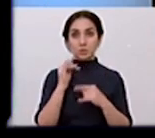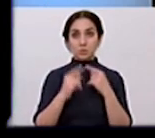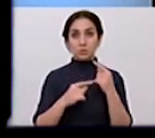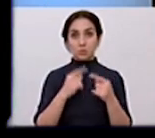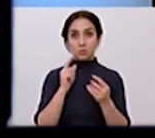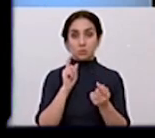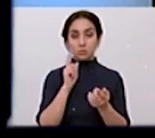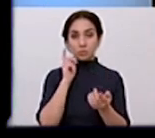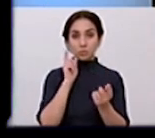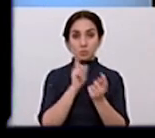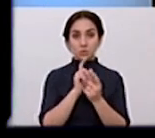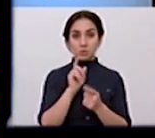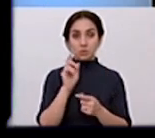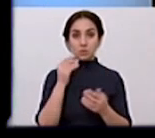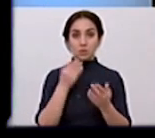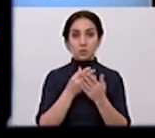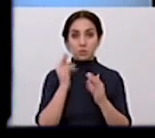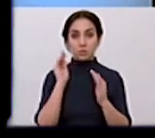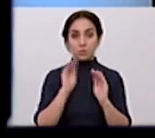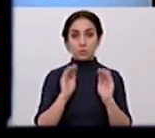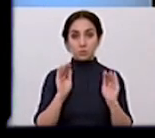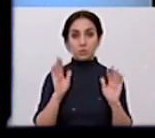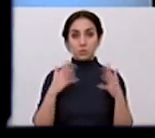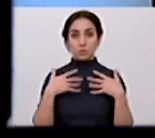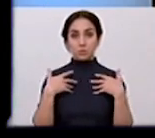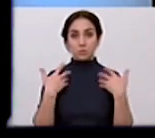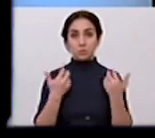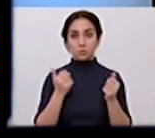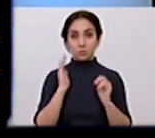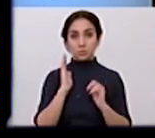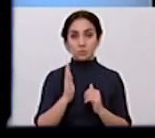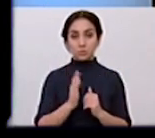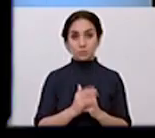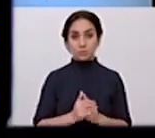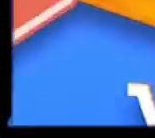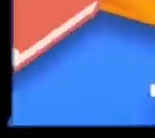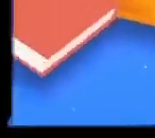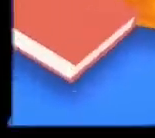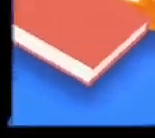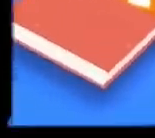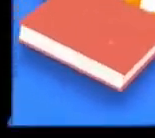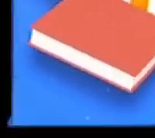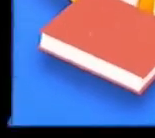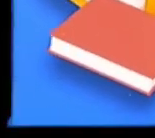Keyingi darslarda uchrashguncha aziz o'quvchilar sog' va salomat bo'ling.